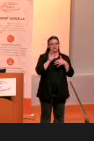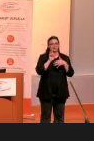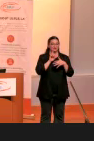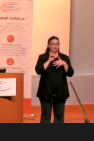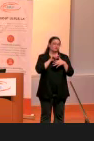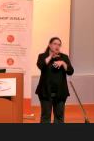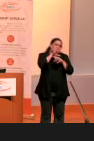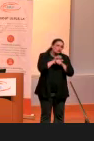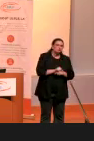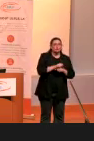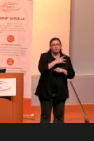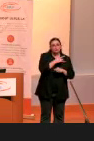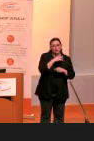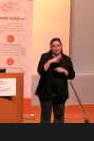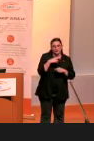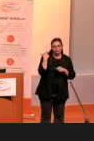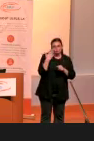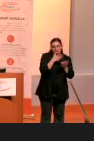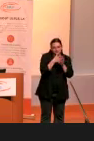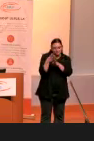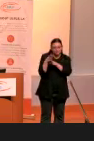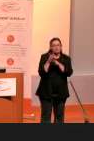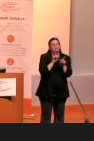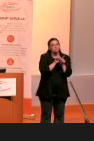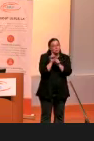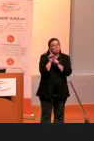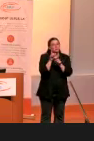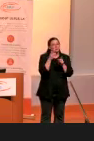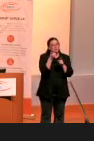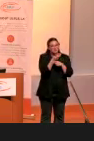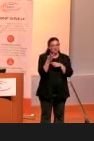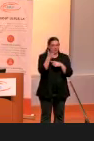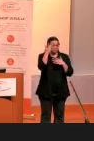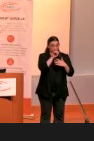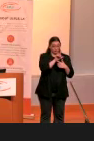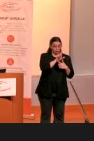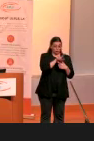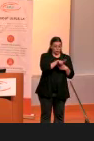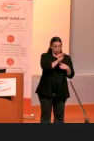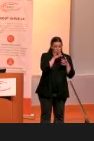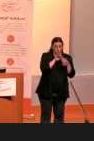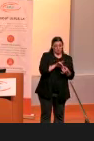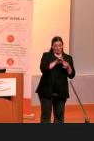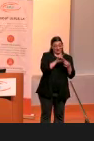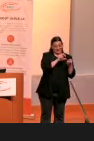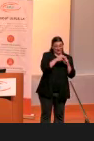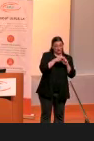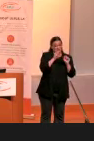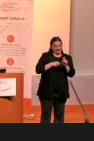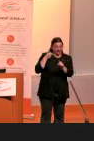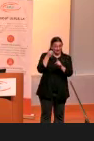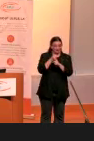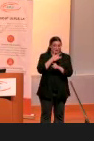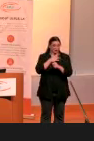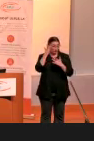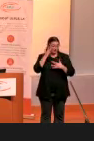of the traditional cardiac risk factors, but also some disease-related risk factors that contribute to this. And that